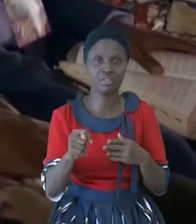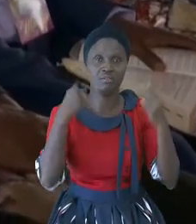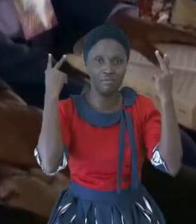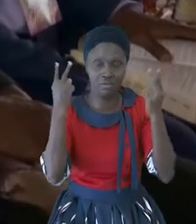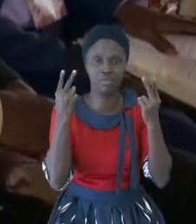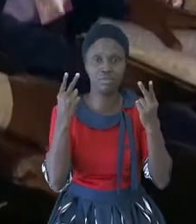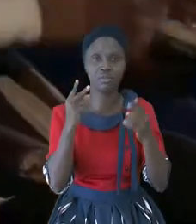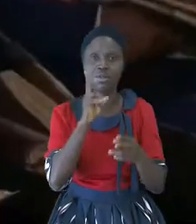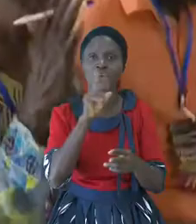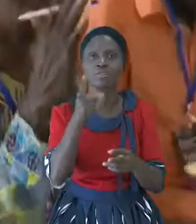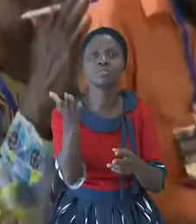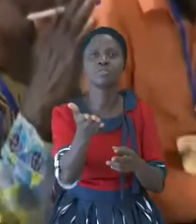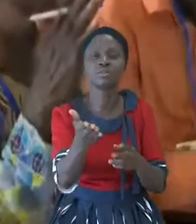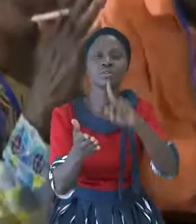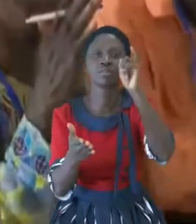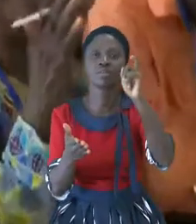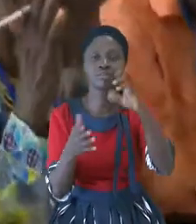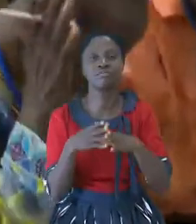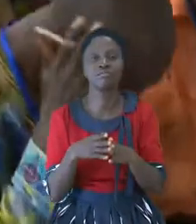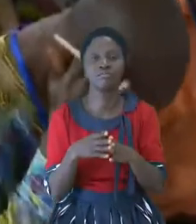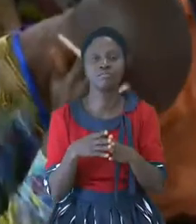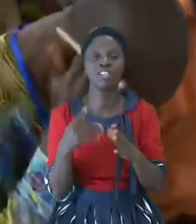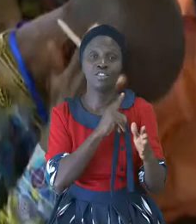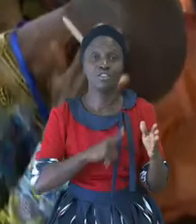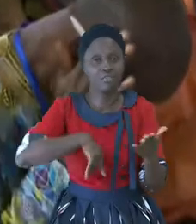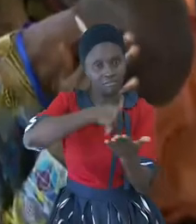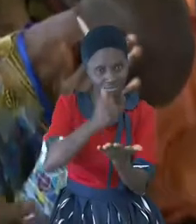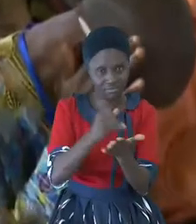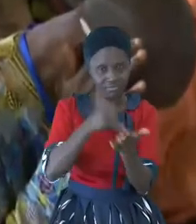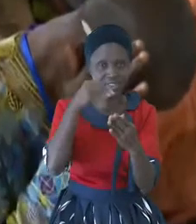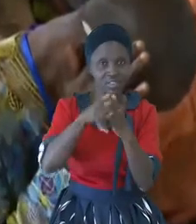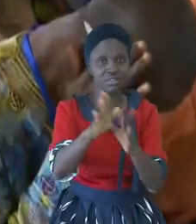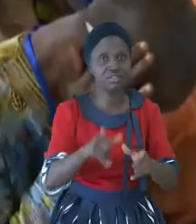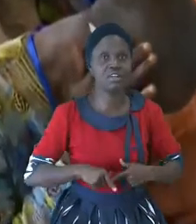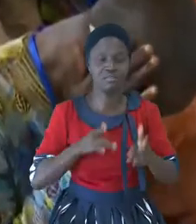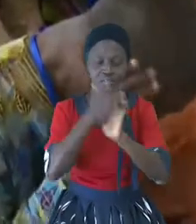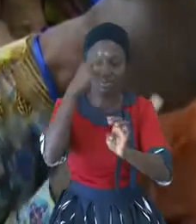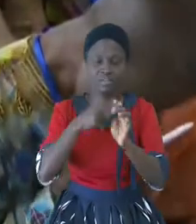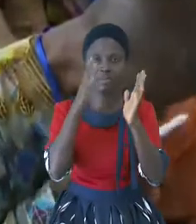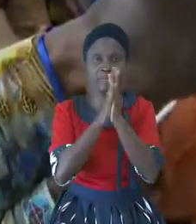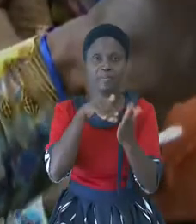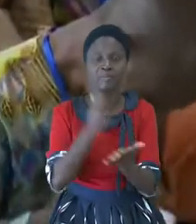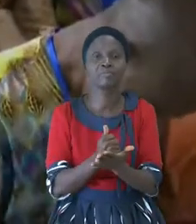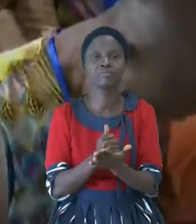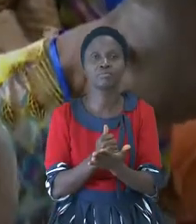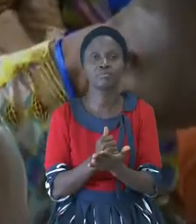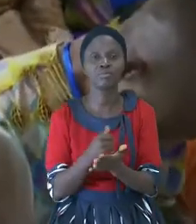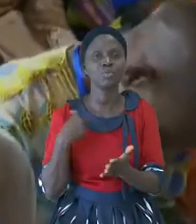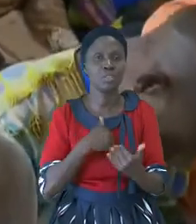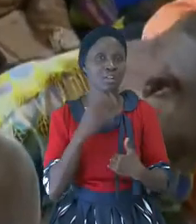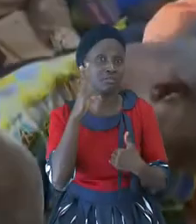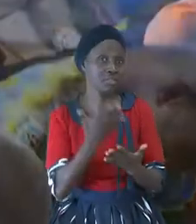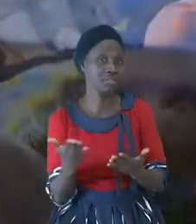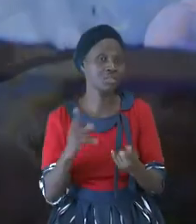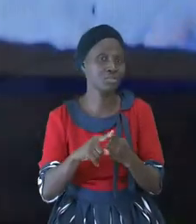Where are you there? The Lord confirm it to your life. And there are three things we're looking at here. Number